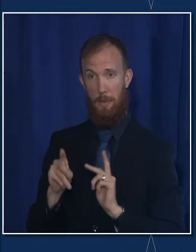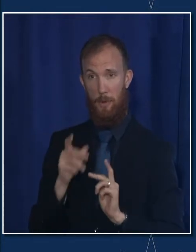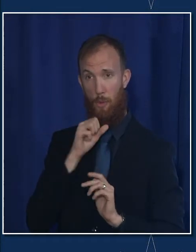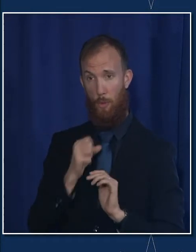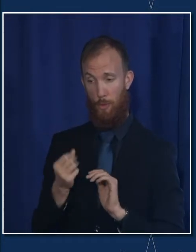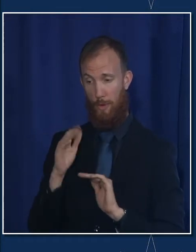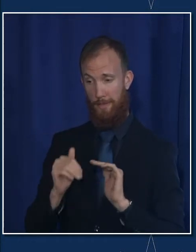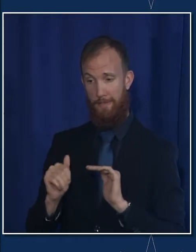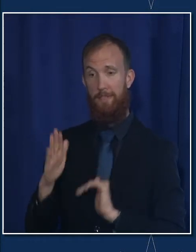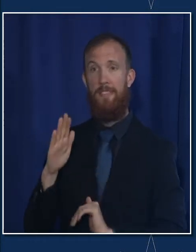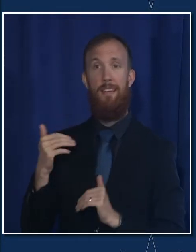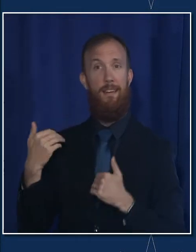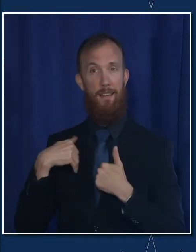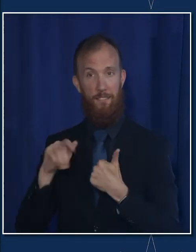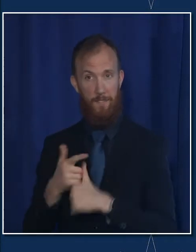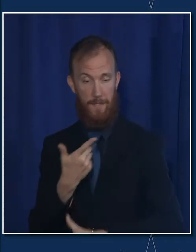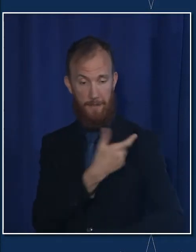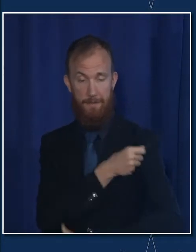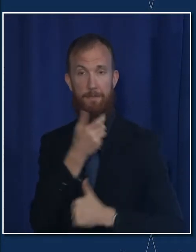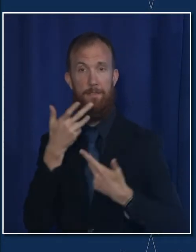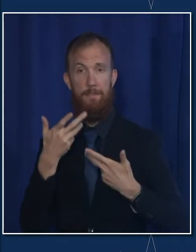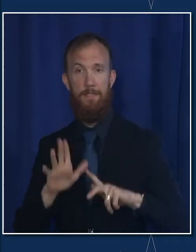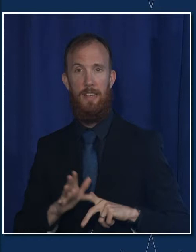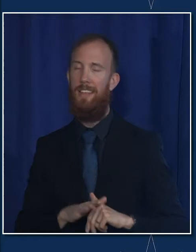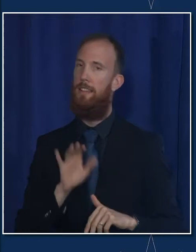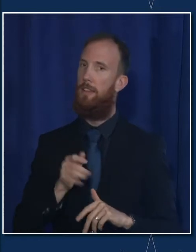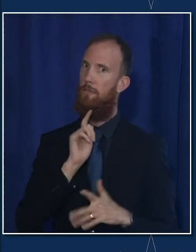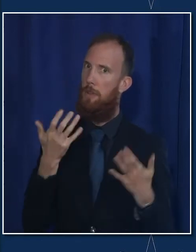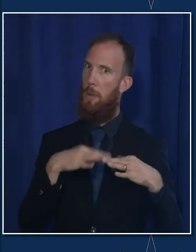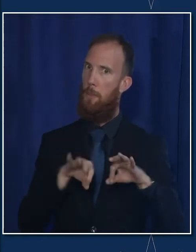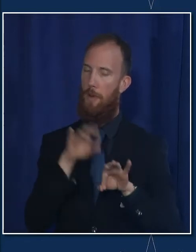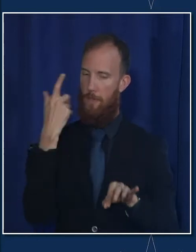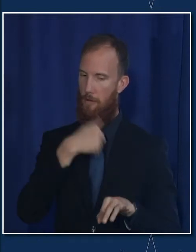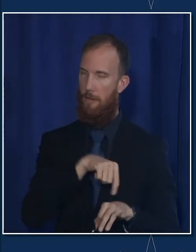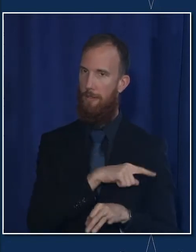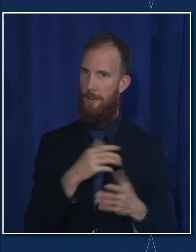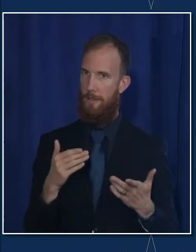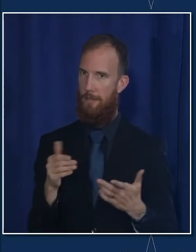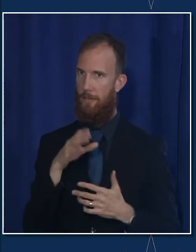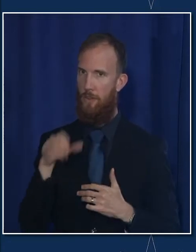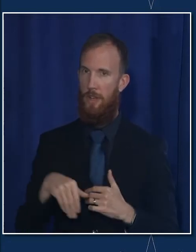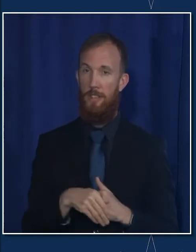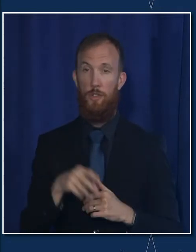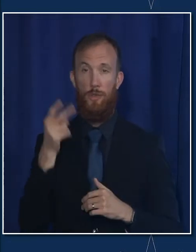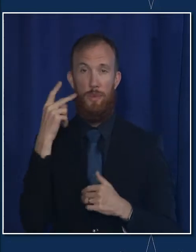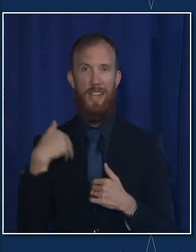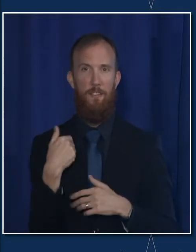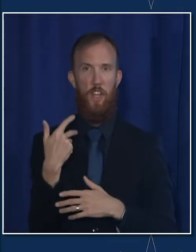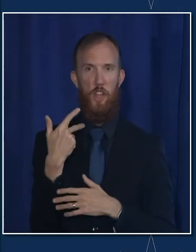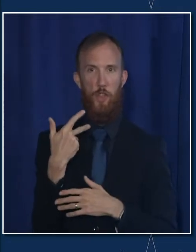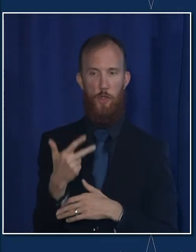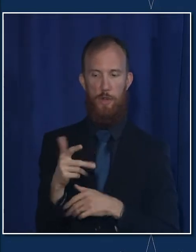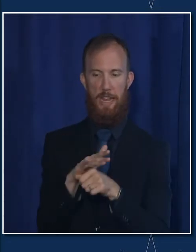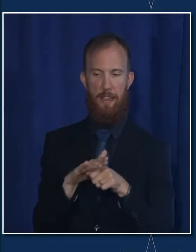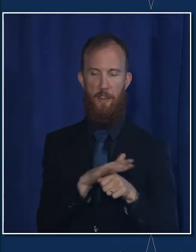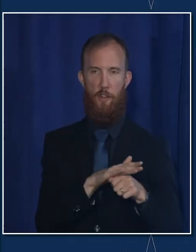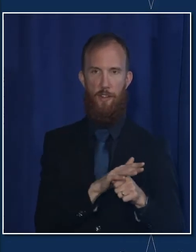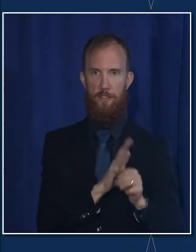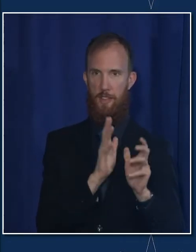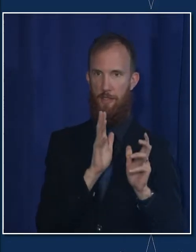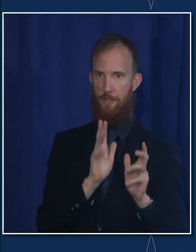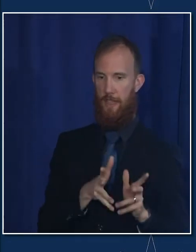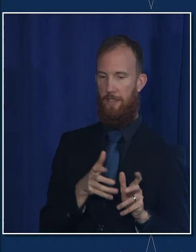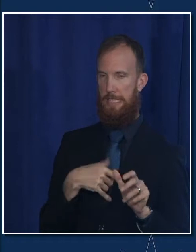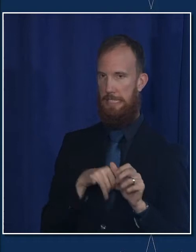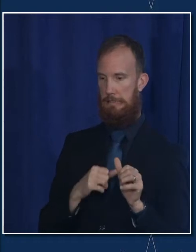dose of COVID vaccine. That's a really important benchmark for us as a city. You see, we only have 3 more zip codes to go to reach that